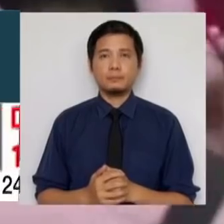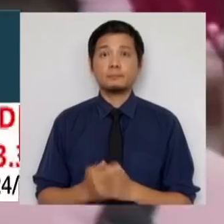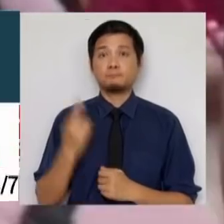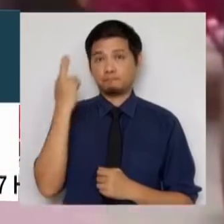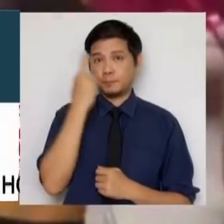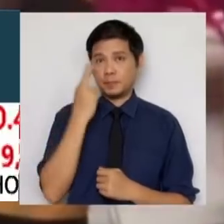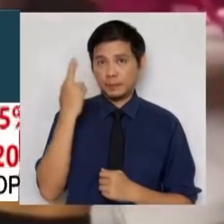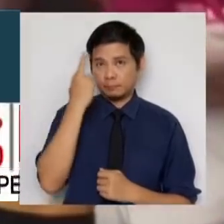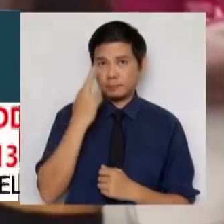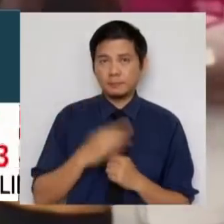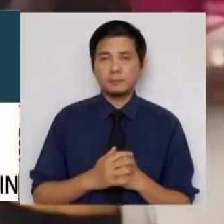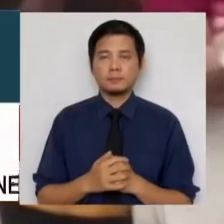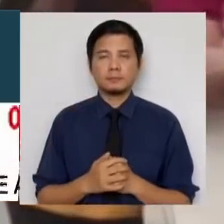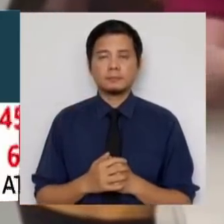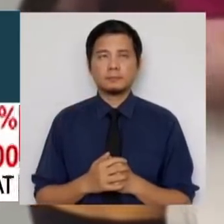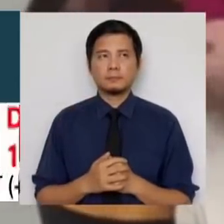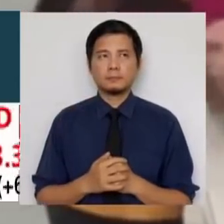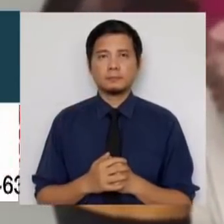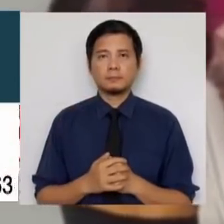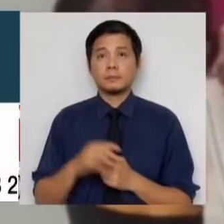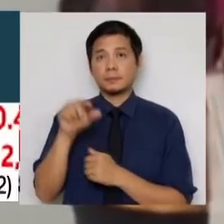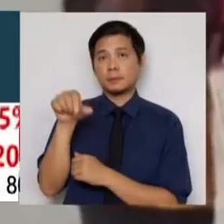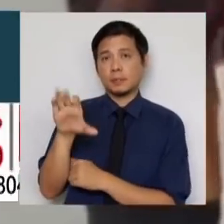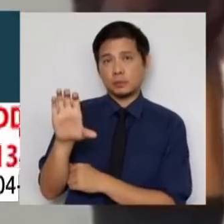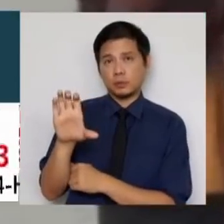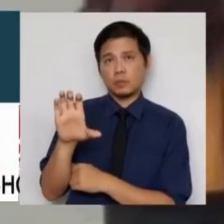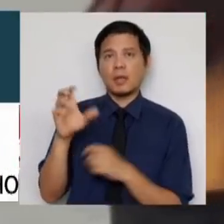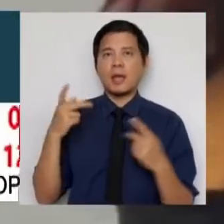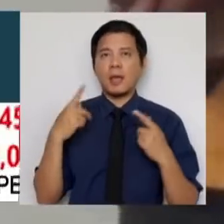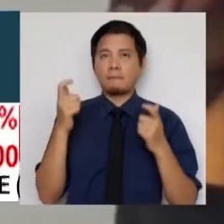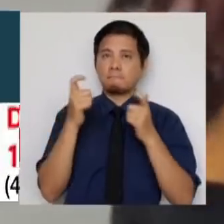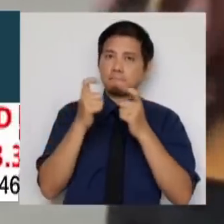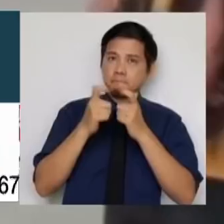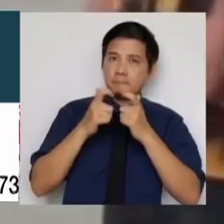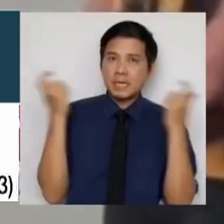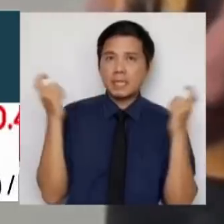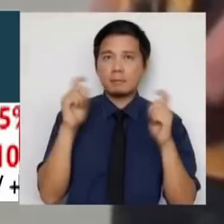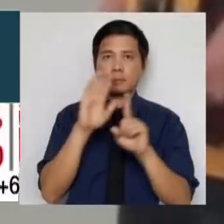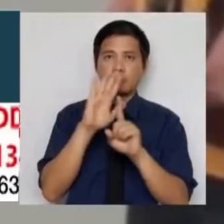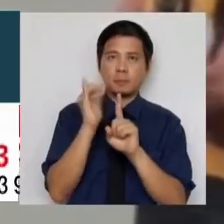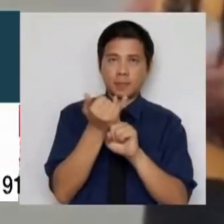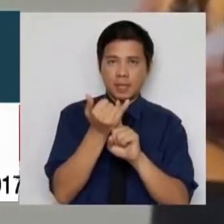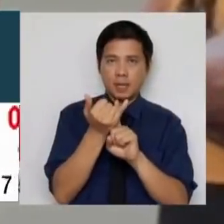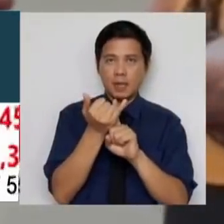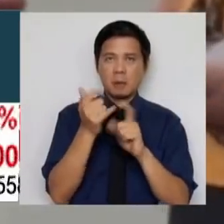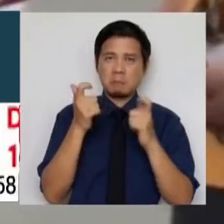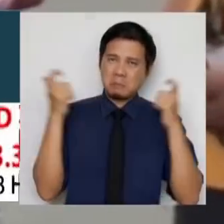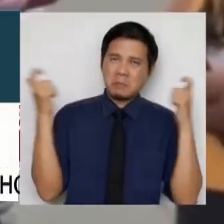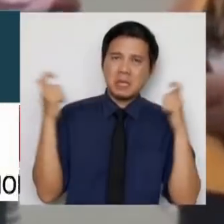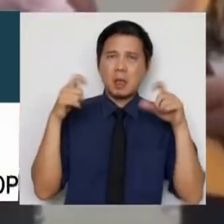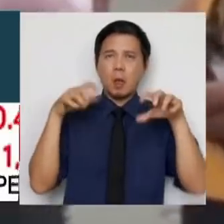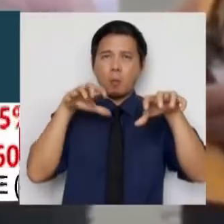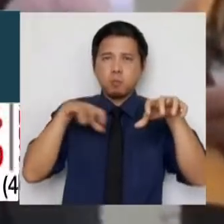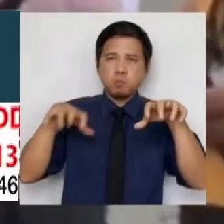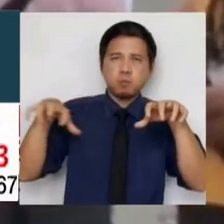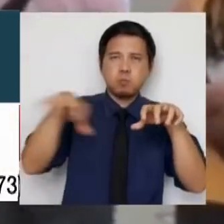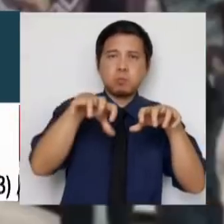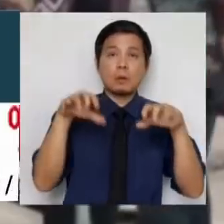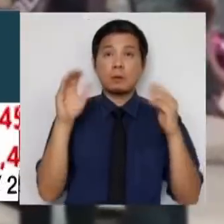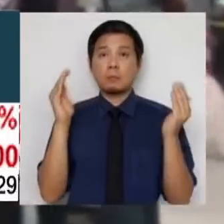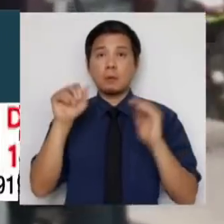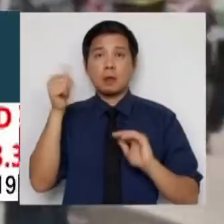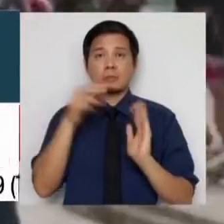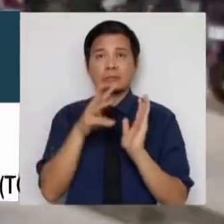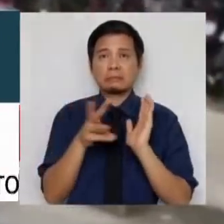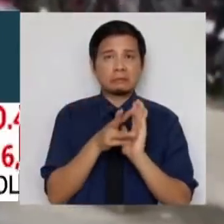first and foremost, Quezon City has some very large barangays. That's something that no other city has that same